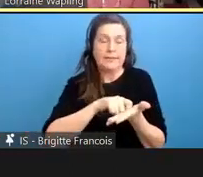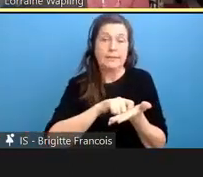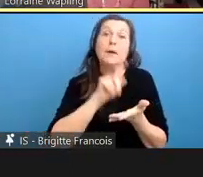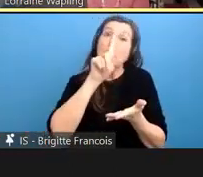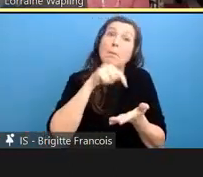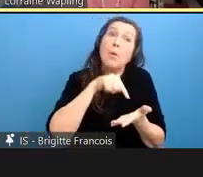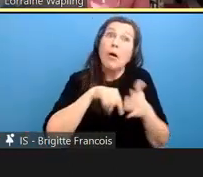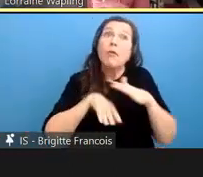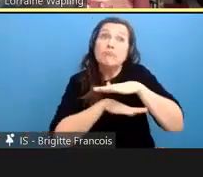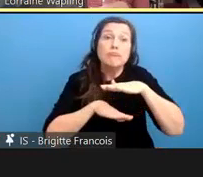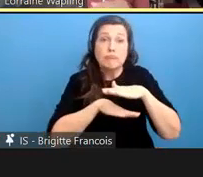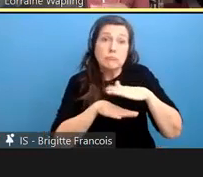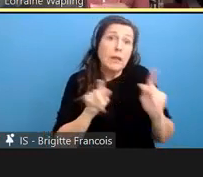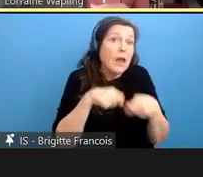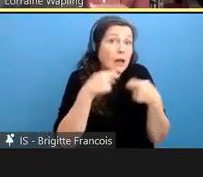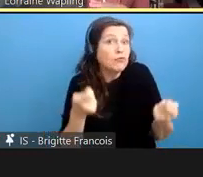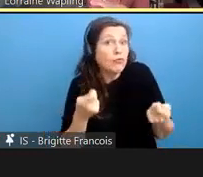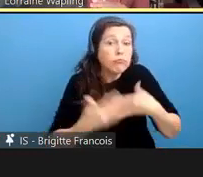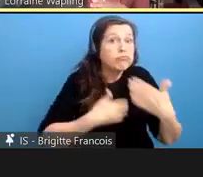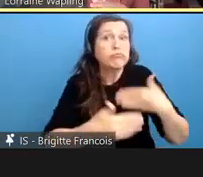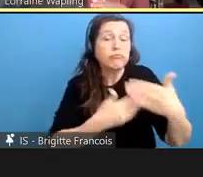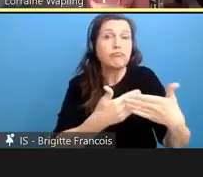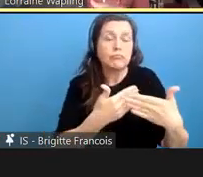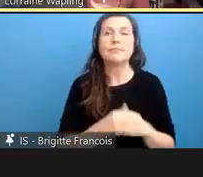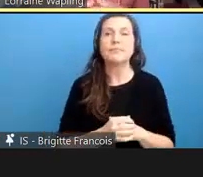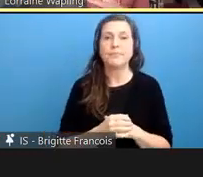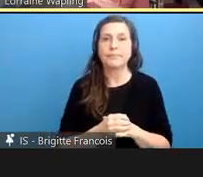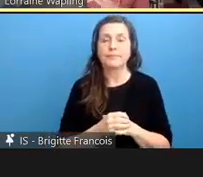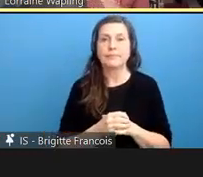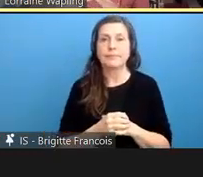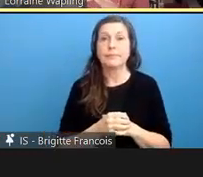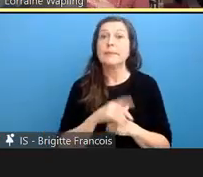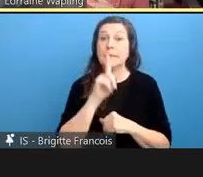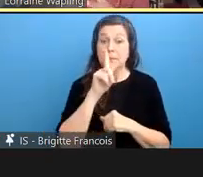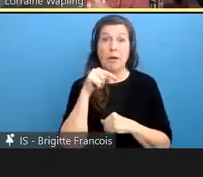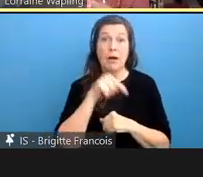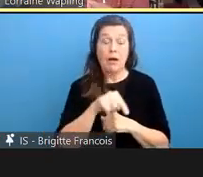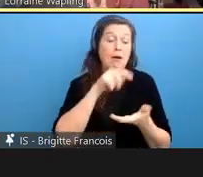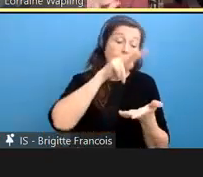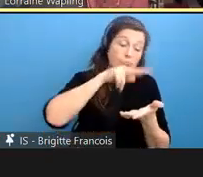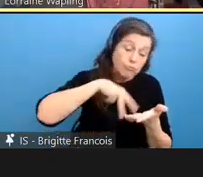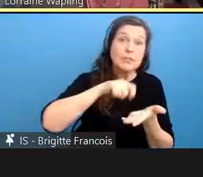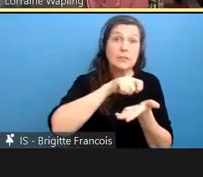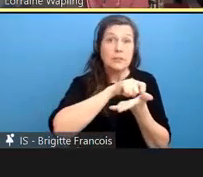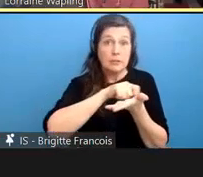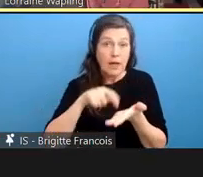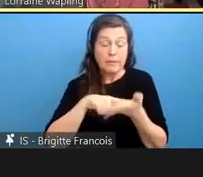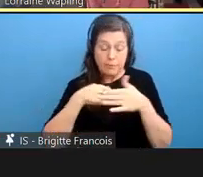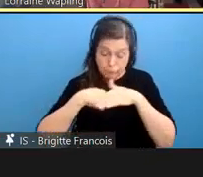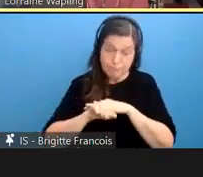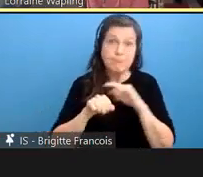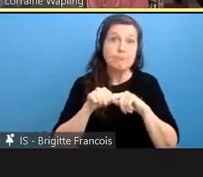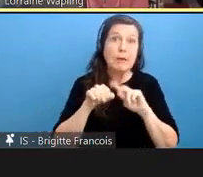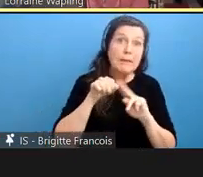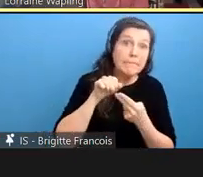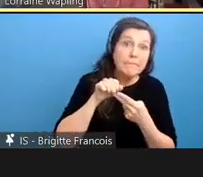process. But that process obviously can be impacted where you have deaf babies who are born